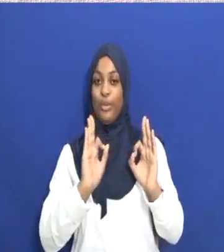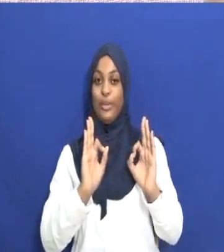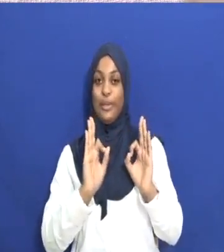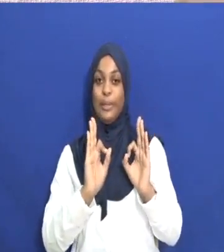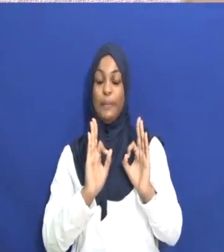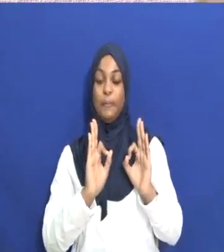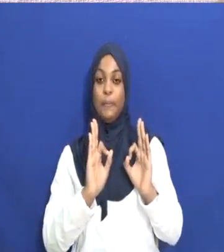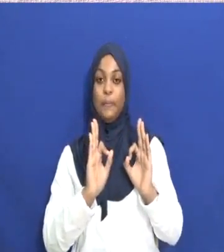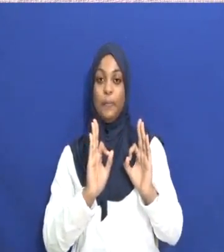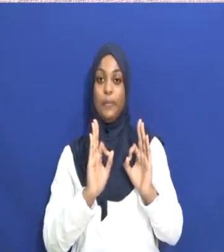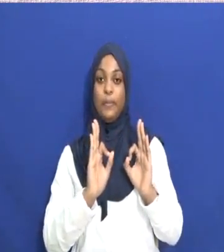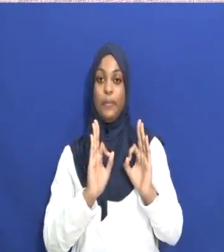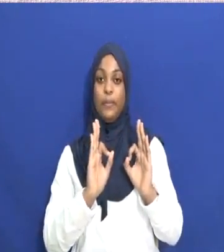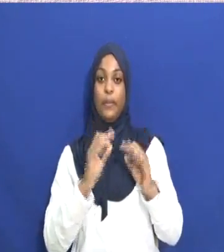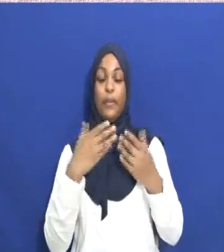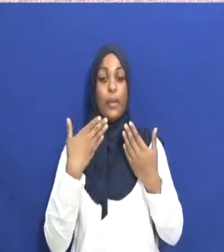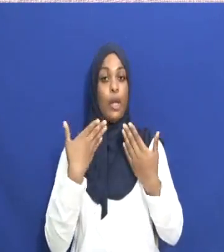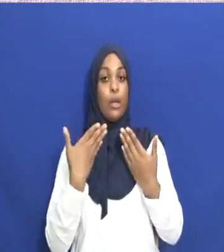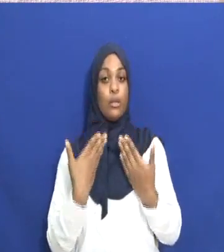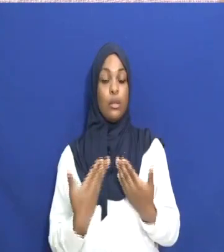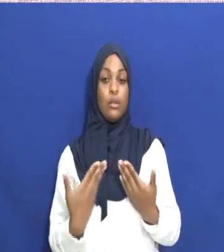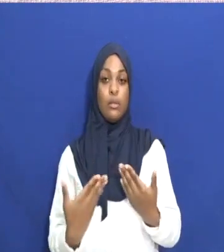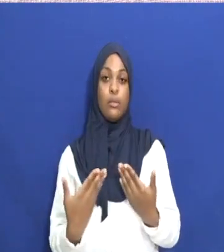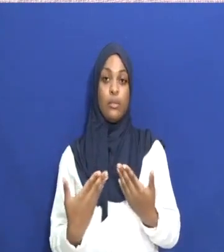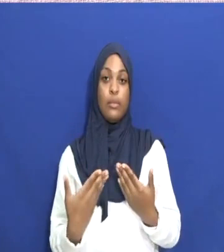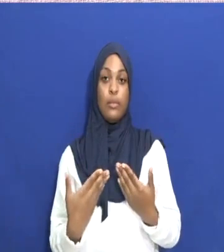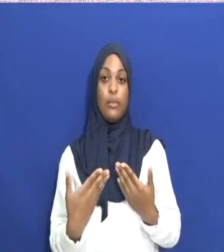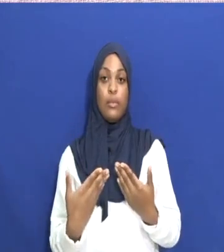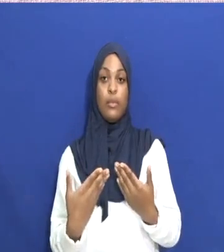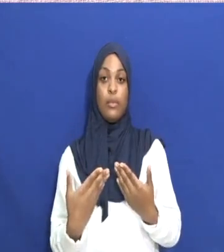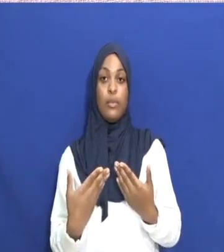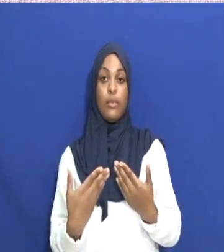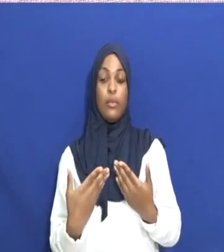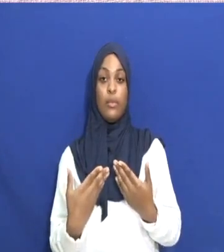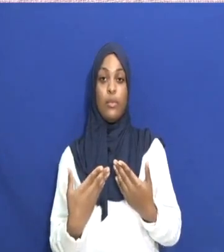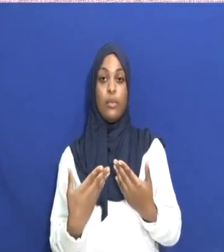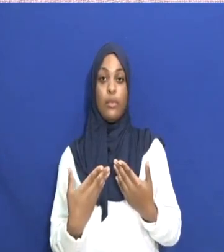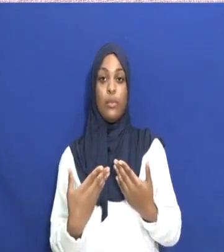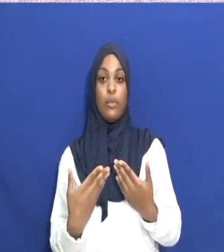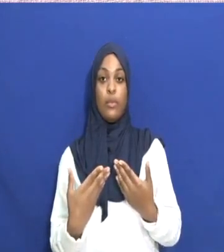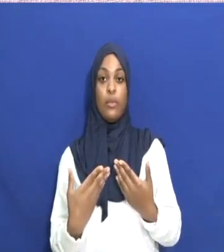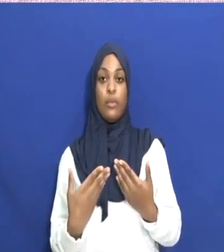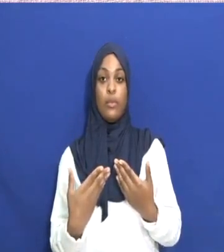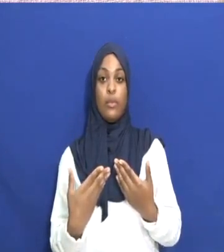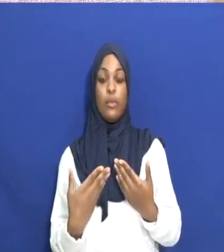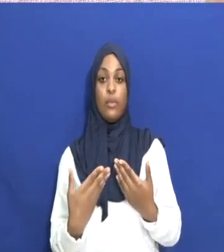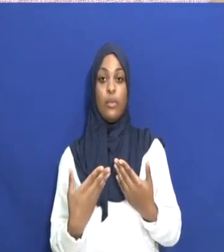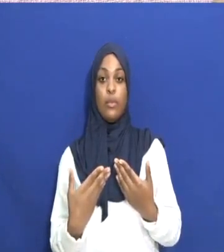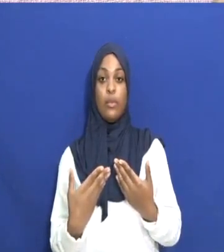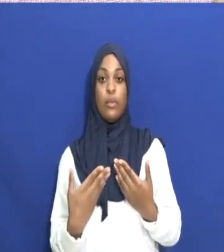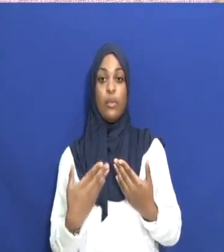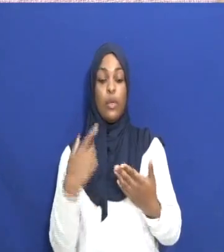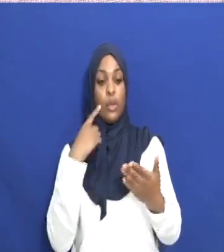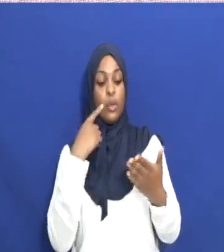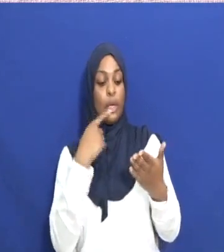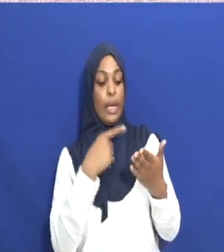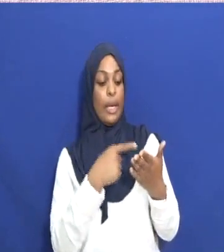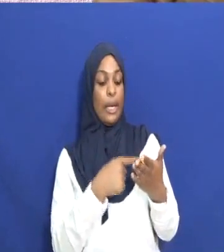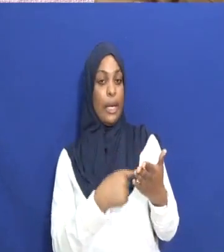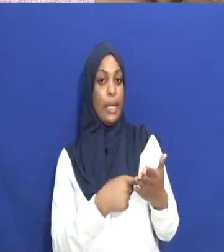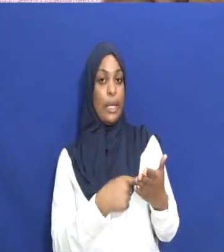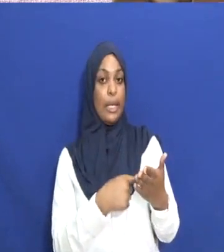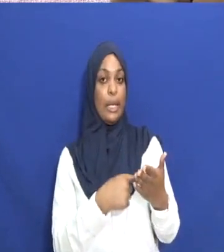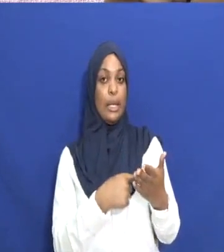So let's go on to see how do we read the number